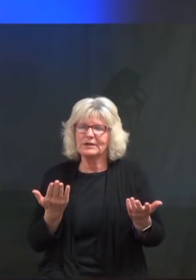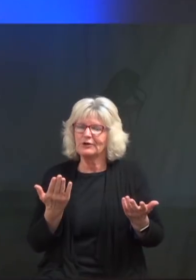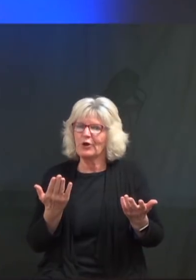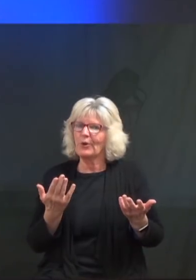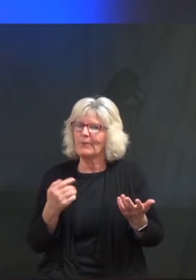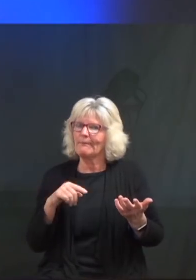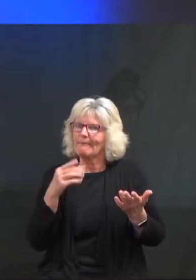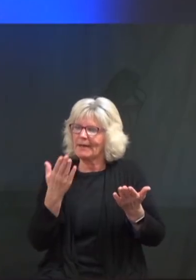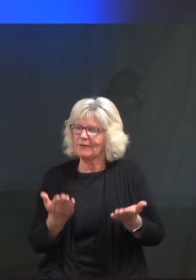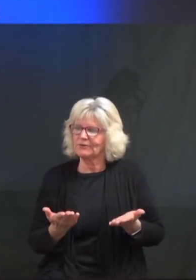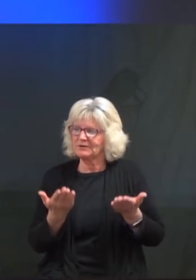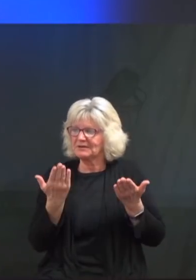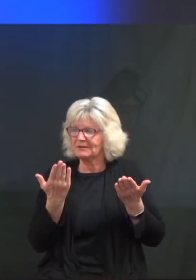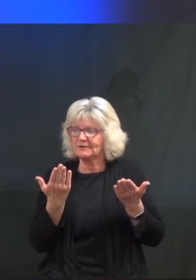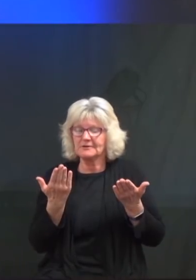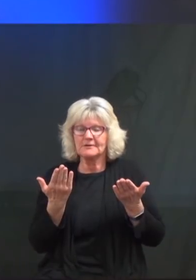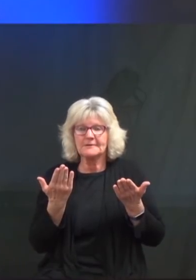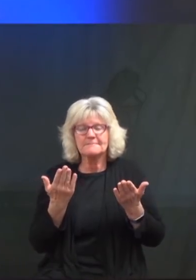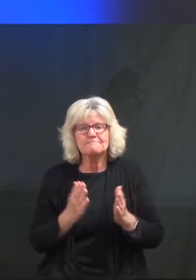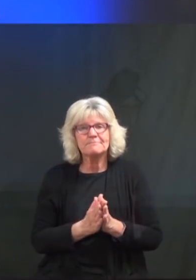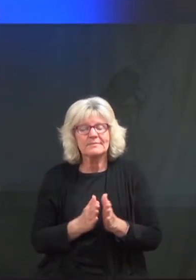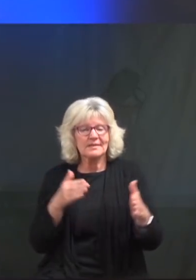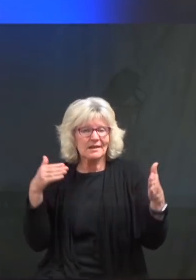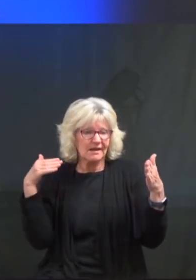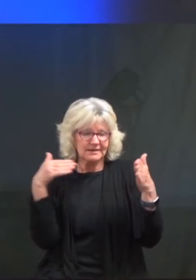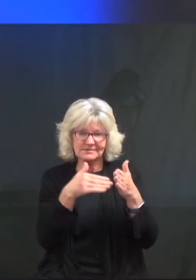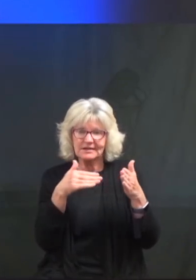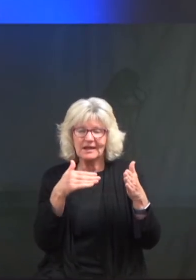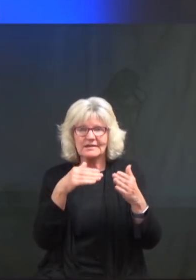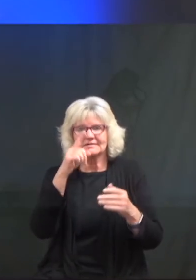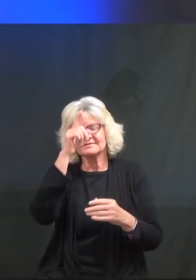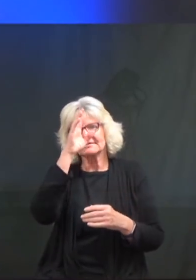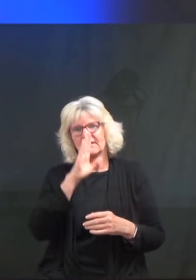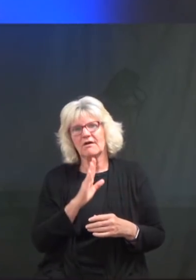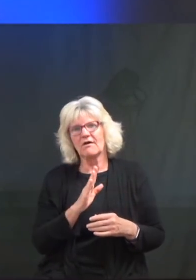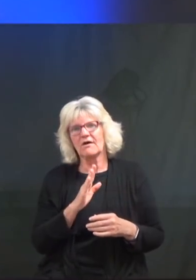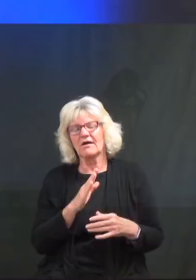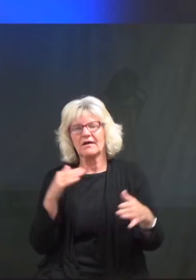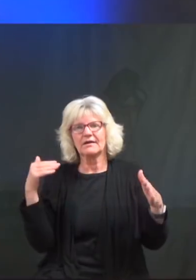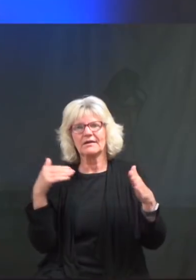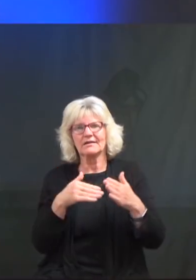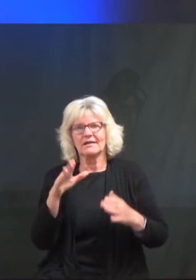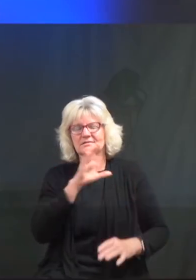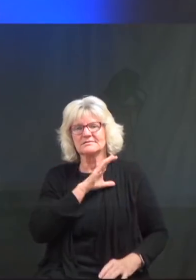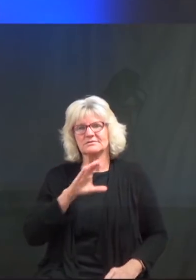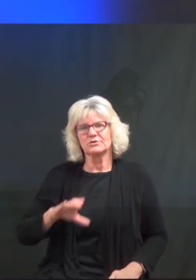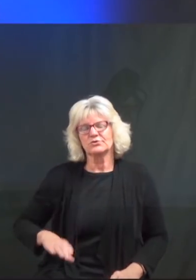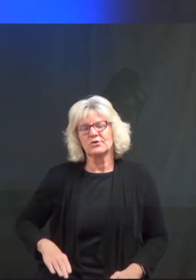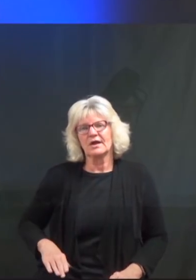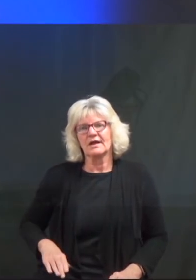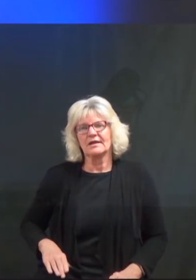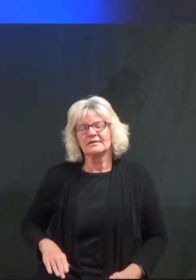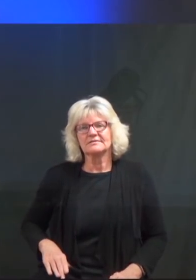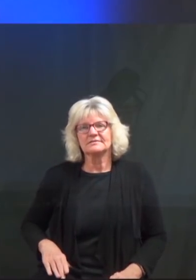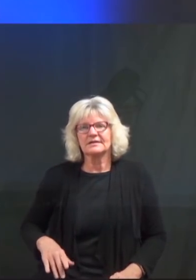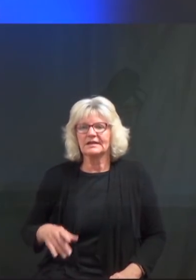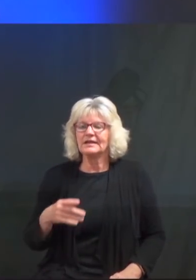big about face, didn't he? Here he is against God, against Jesus Christ.